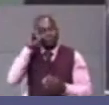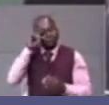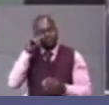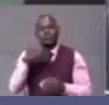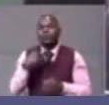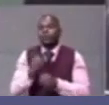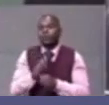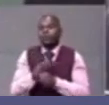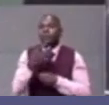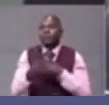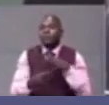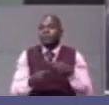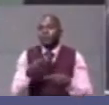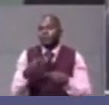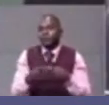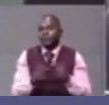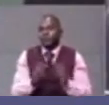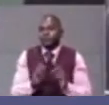in progress.